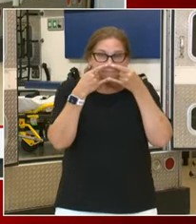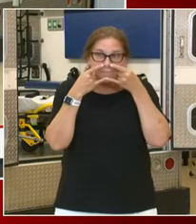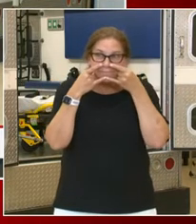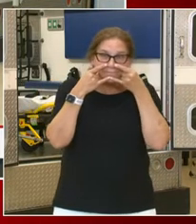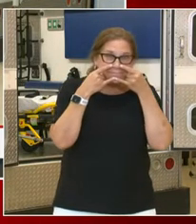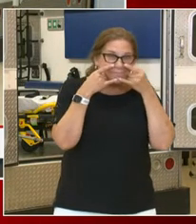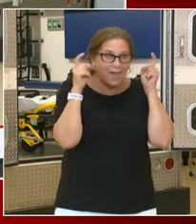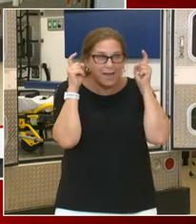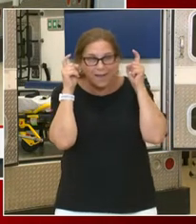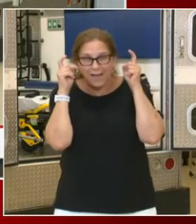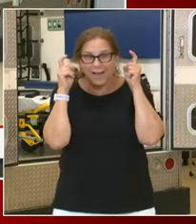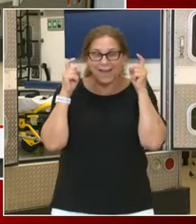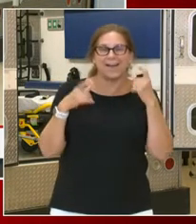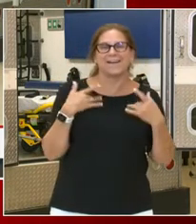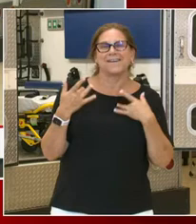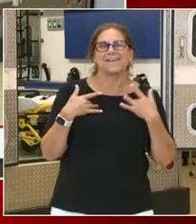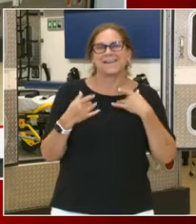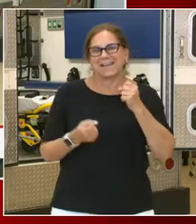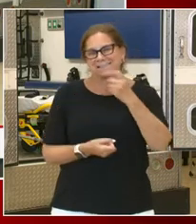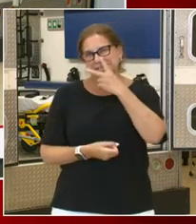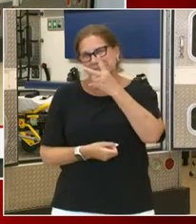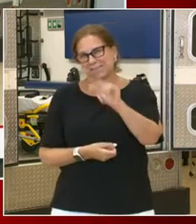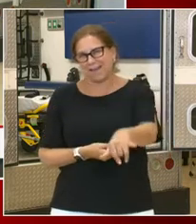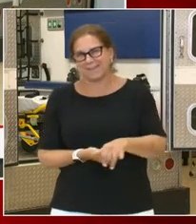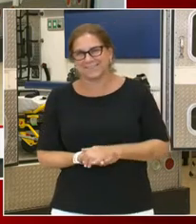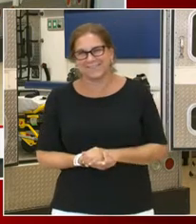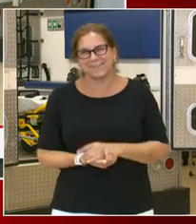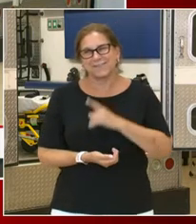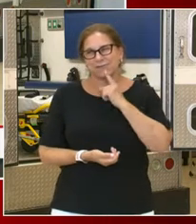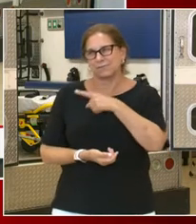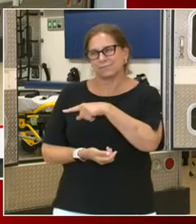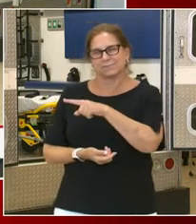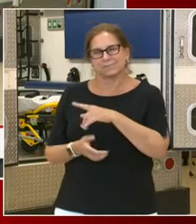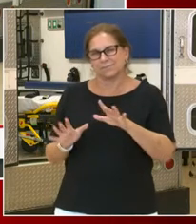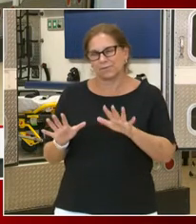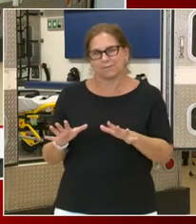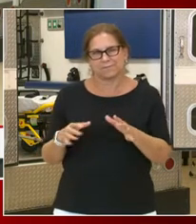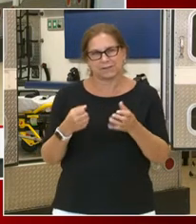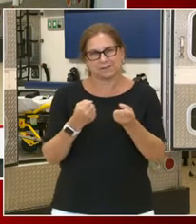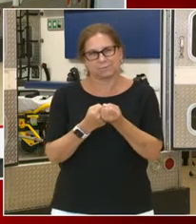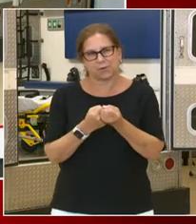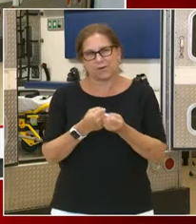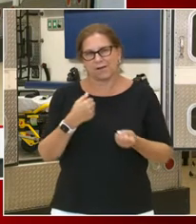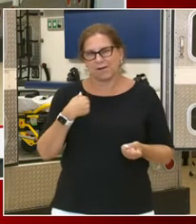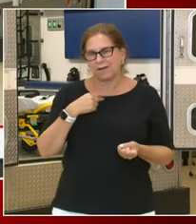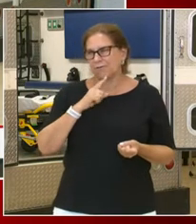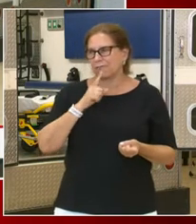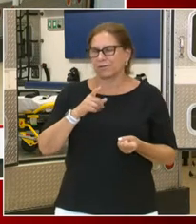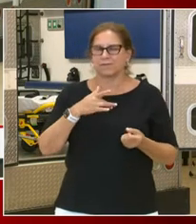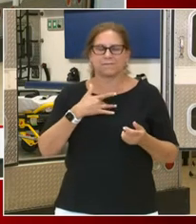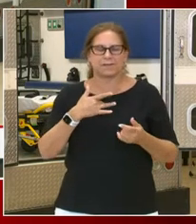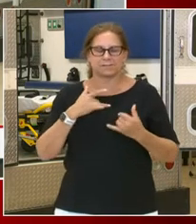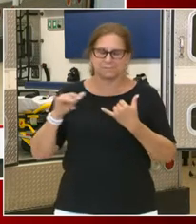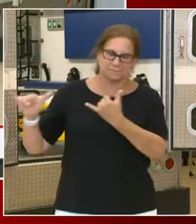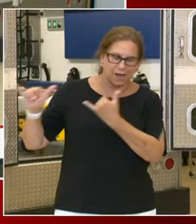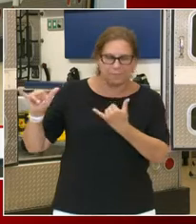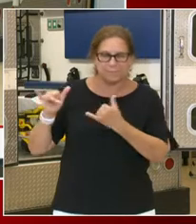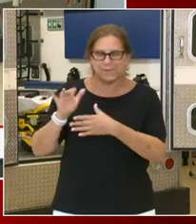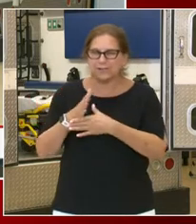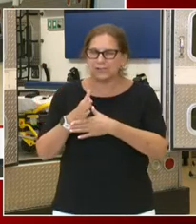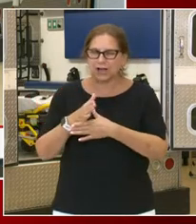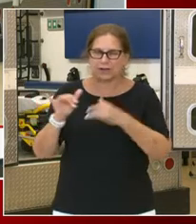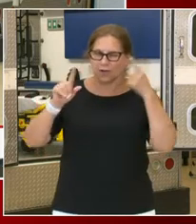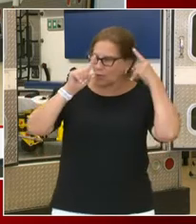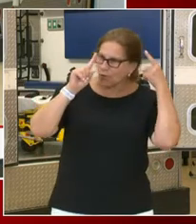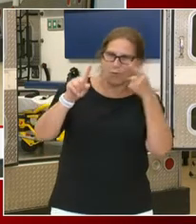have some of the best educators in the world at our schools, both at the public charter and DCPS level, so we're just so excited about that. So a lot of students have been back,